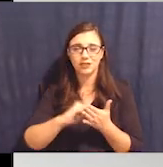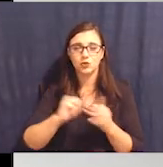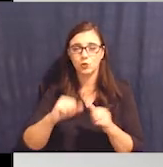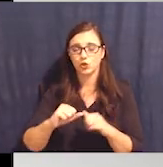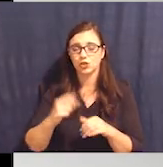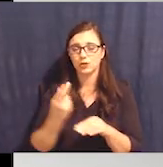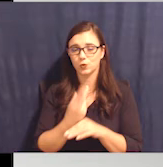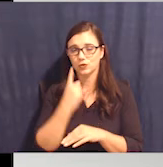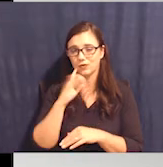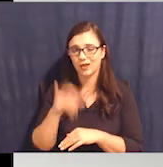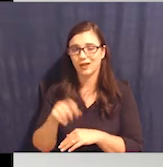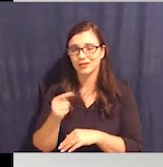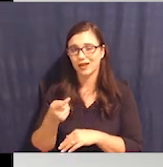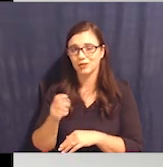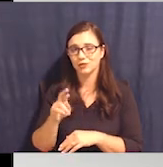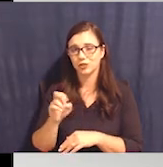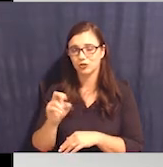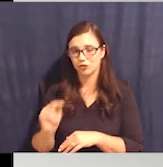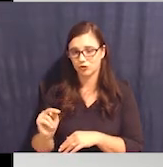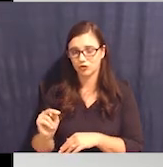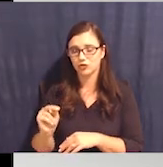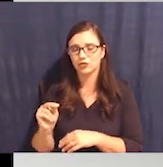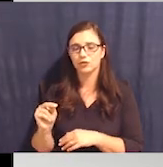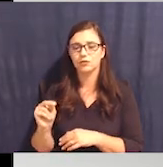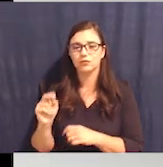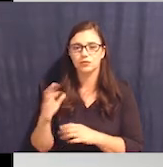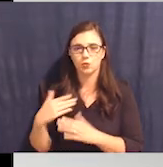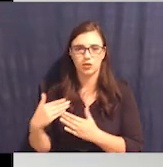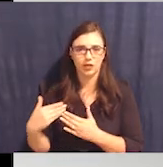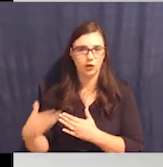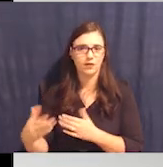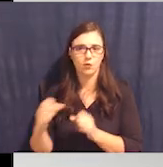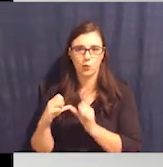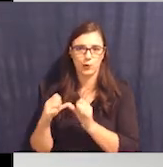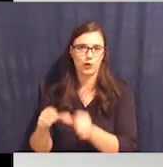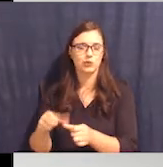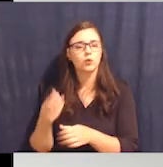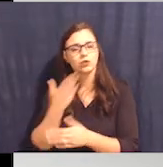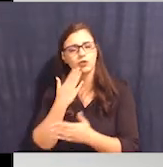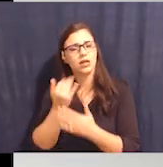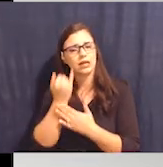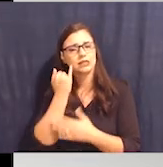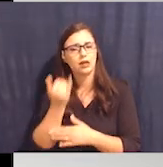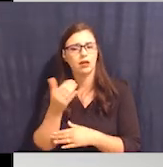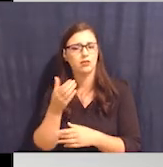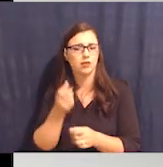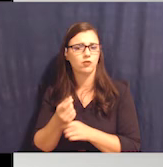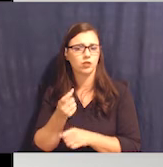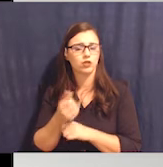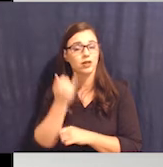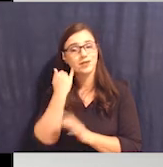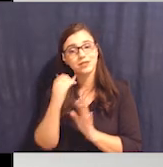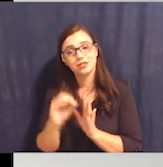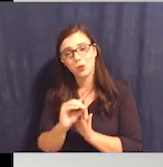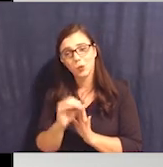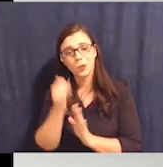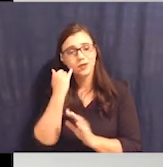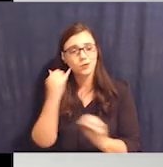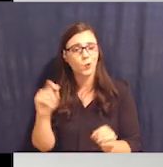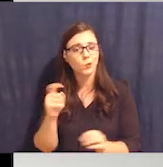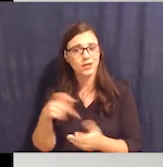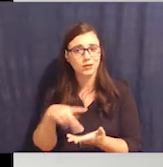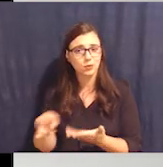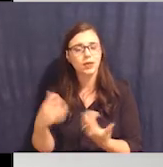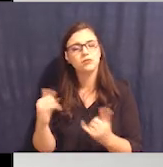are deductions that you can take on the trust tax return, they get carried forward. So it's a good idea to do it every year, even if it's